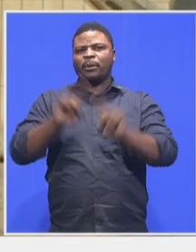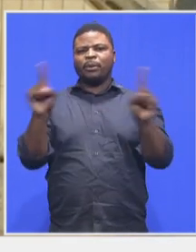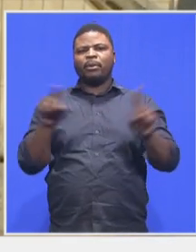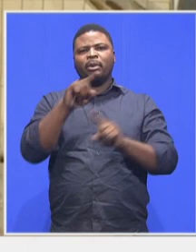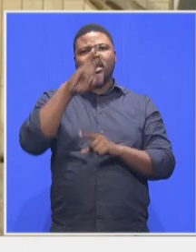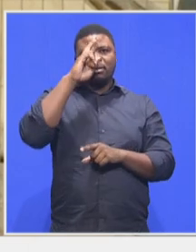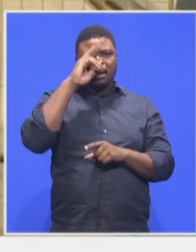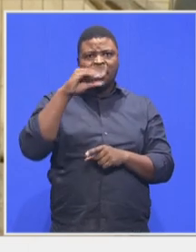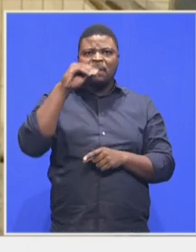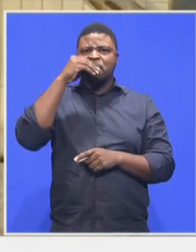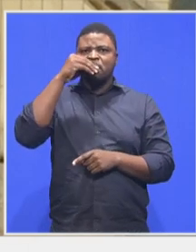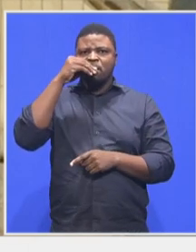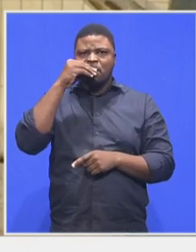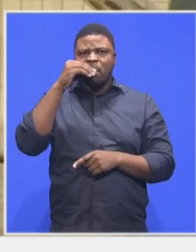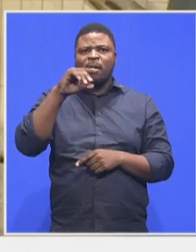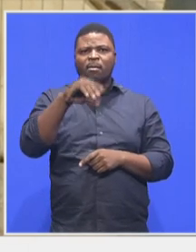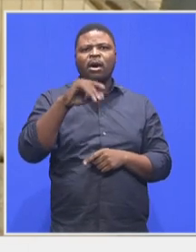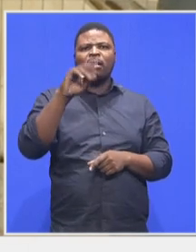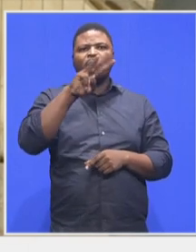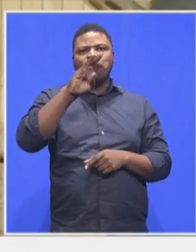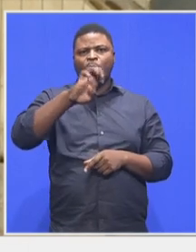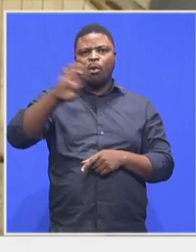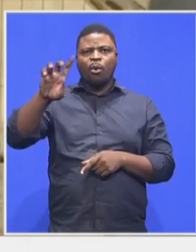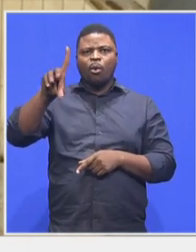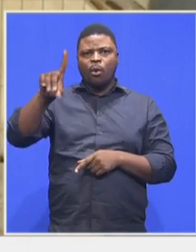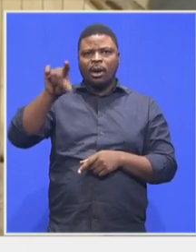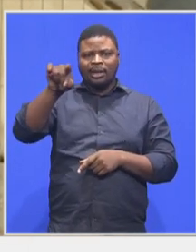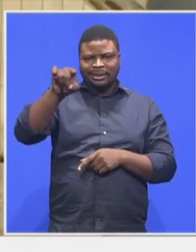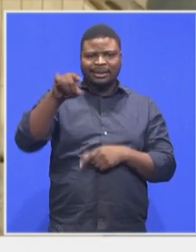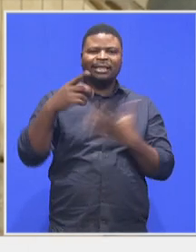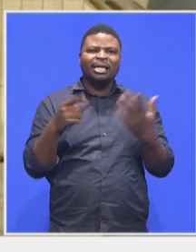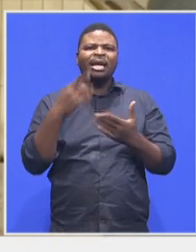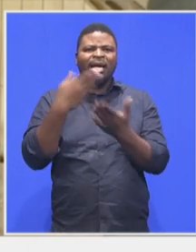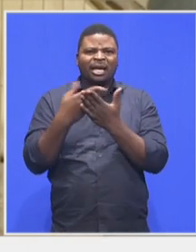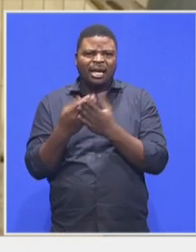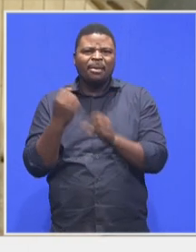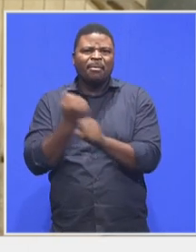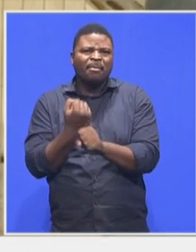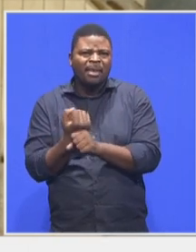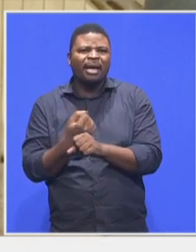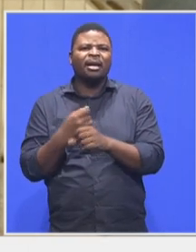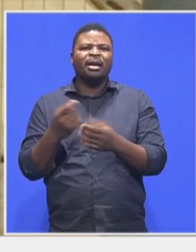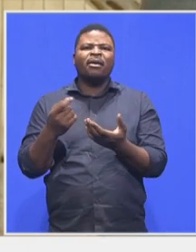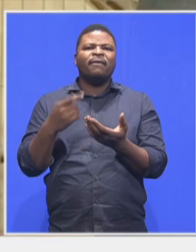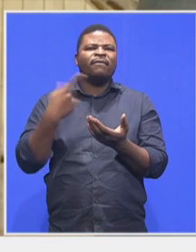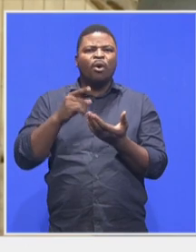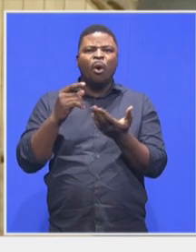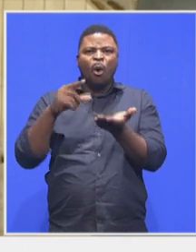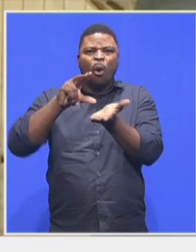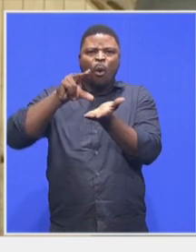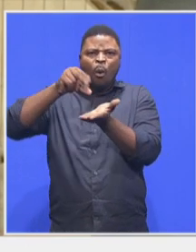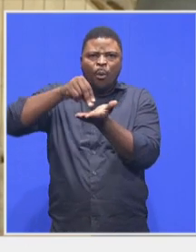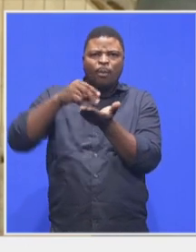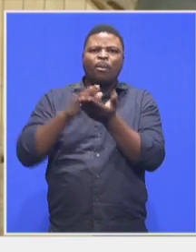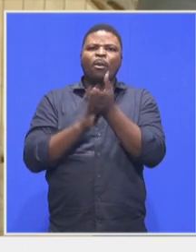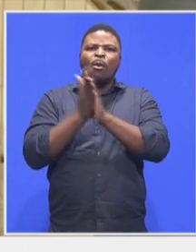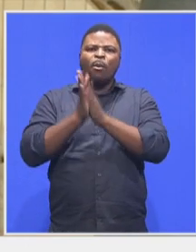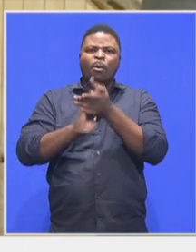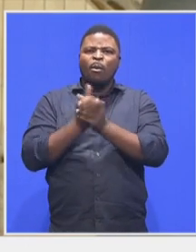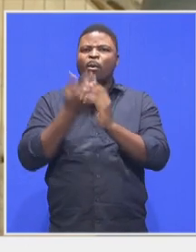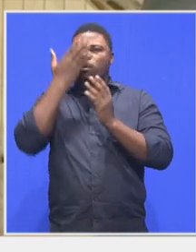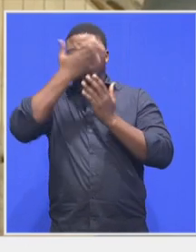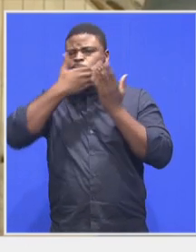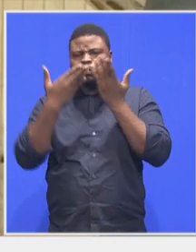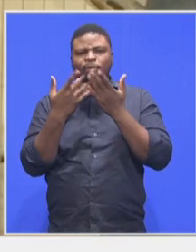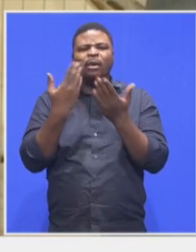and hemp is very important. It's used for many things, lotions, but more than anything else for health. Please, let's make sure that our